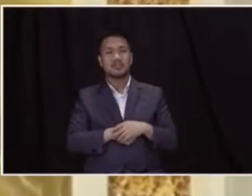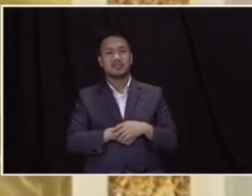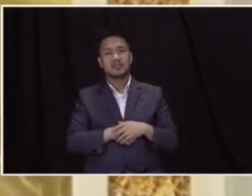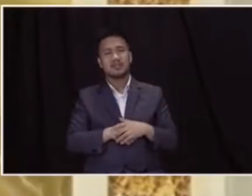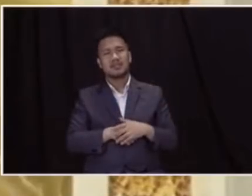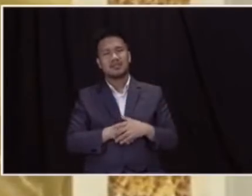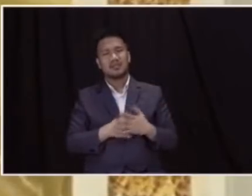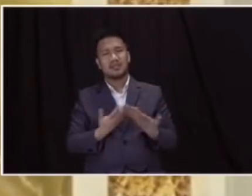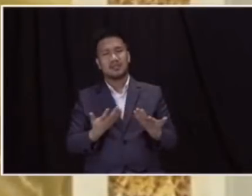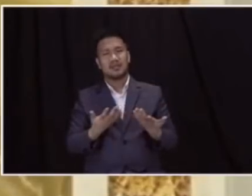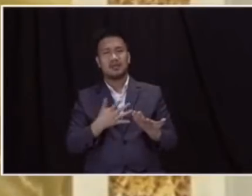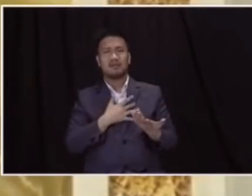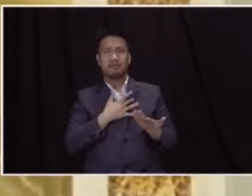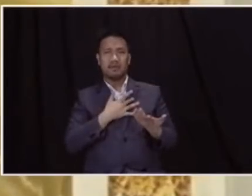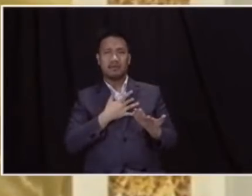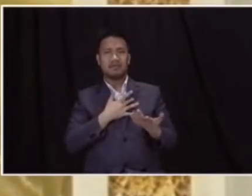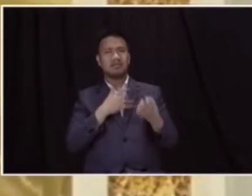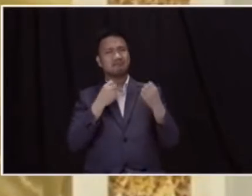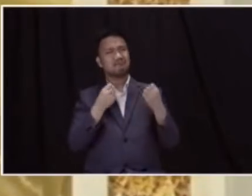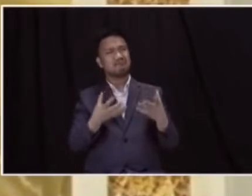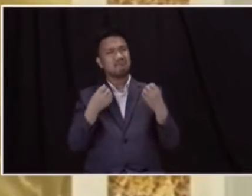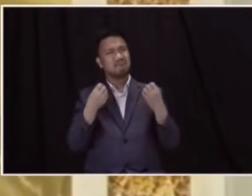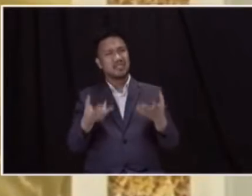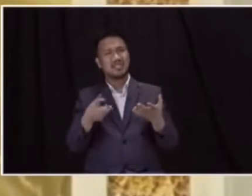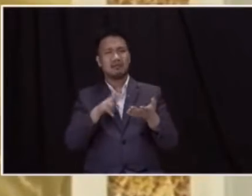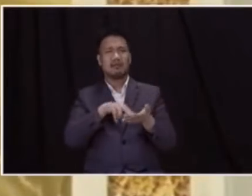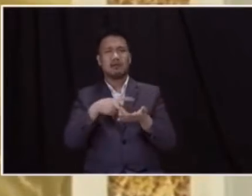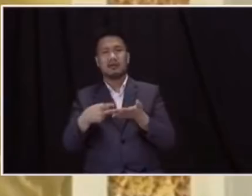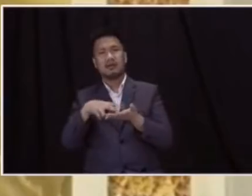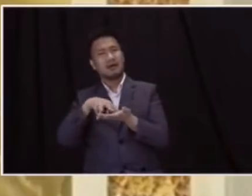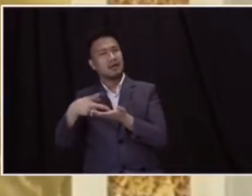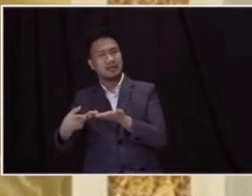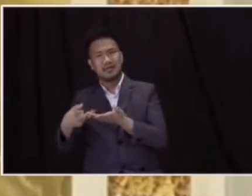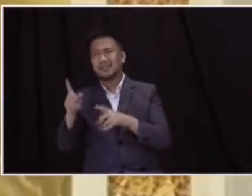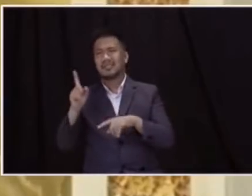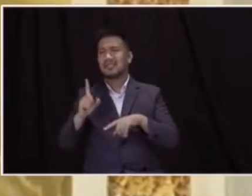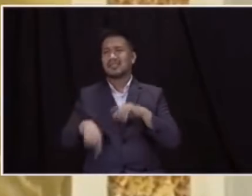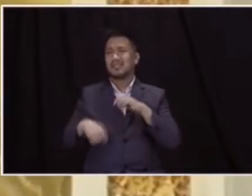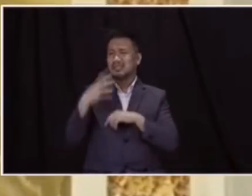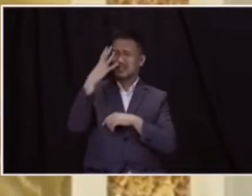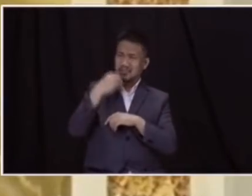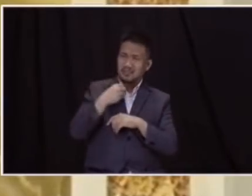I have had many restless days and sleepless nights.